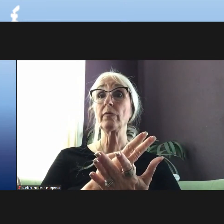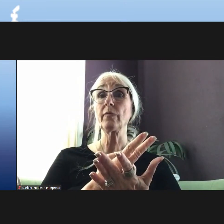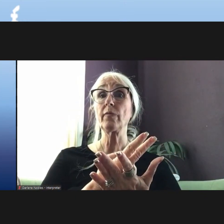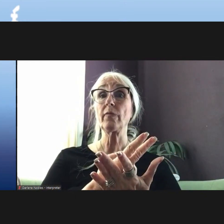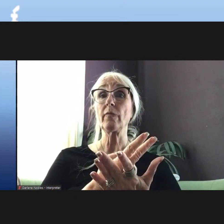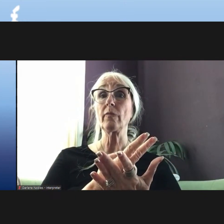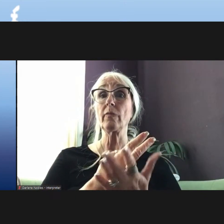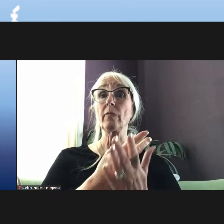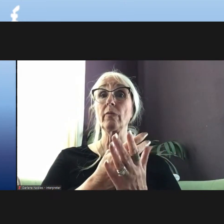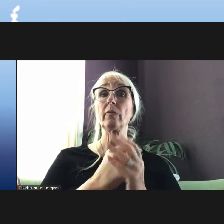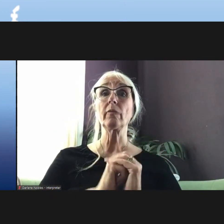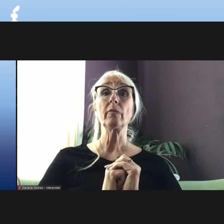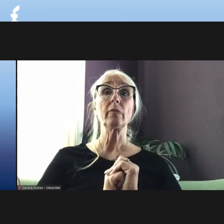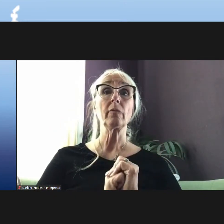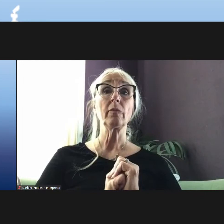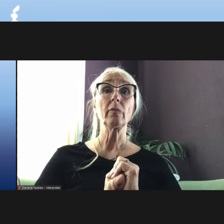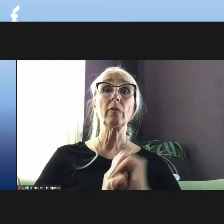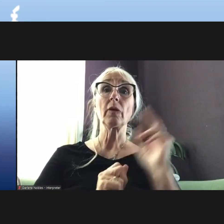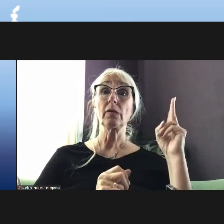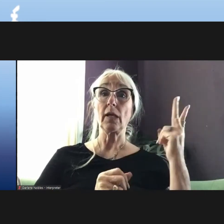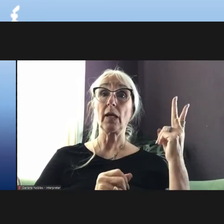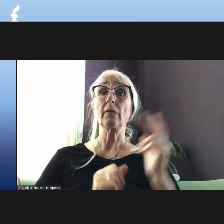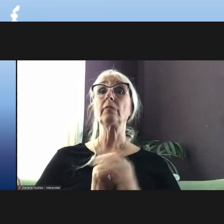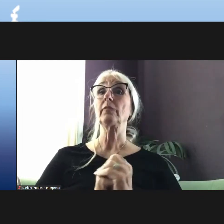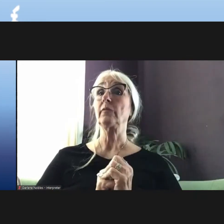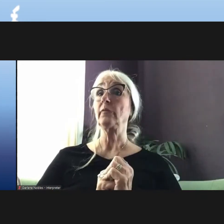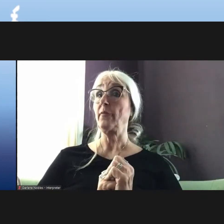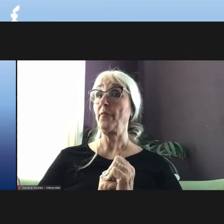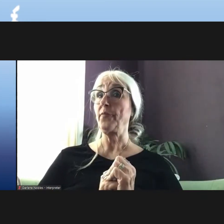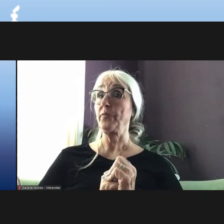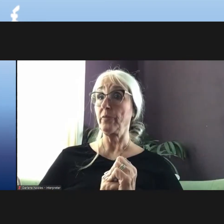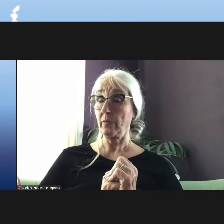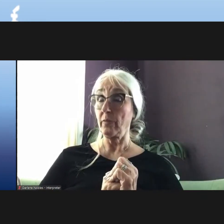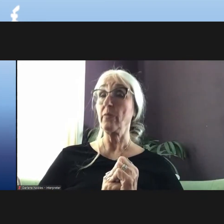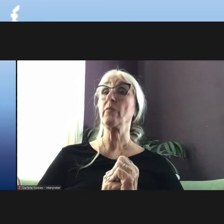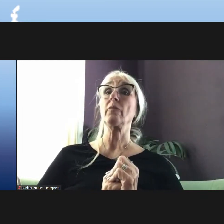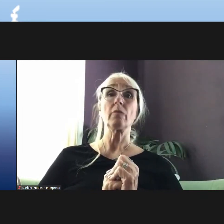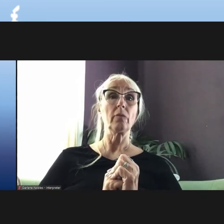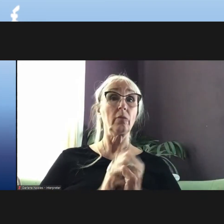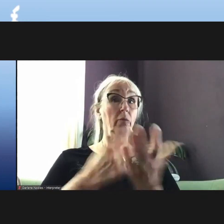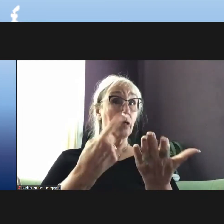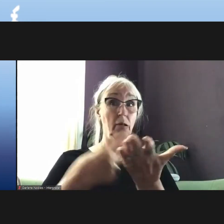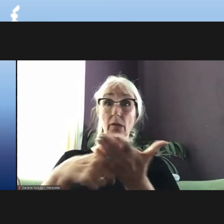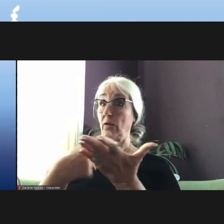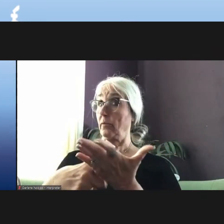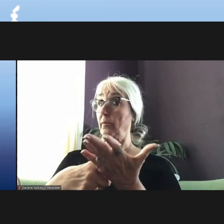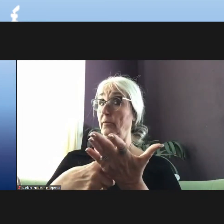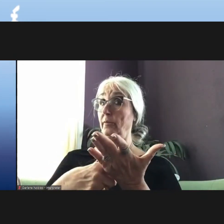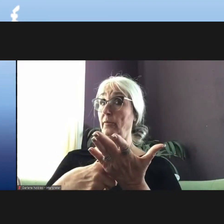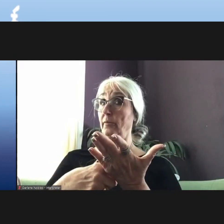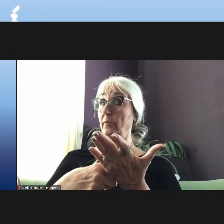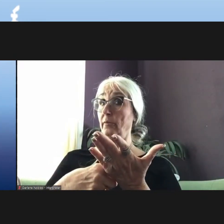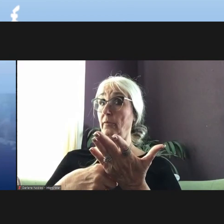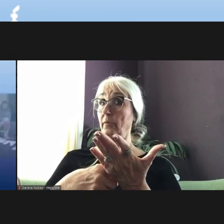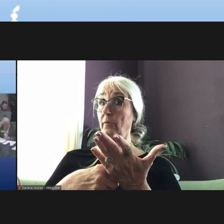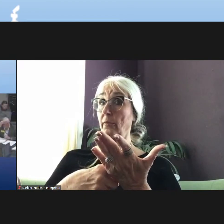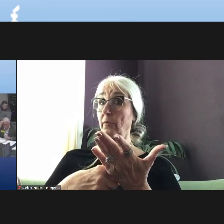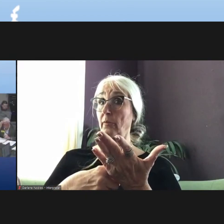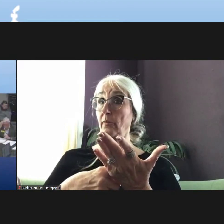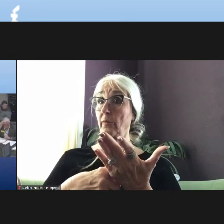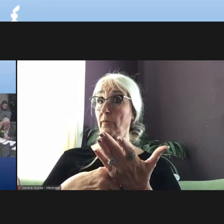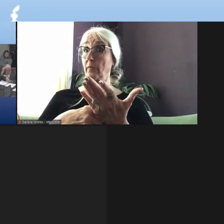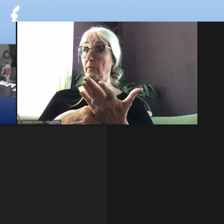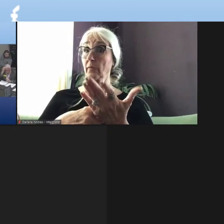amendments? So moved. Second. Have a motion and a second. Any other discussion? No other discussion. All in favor say